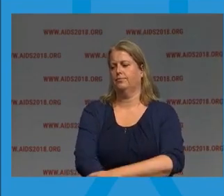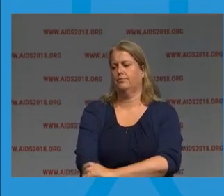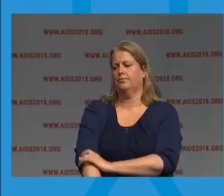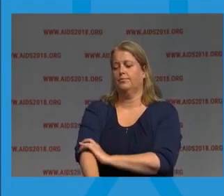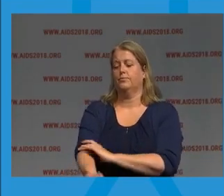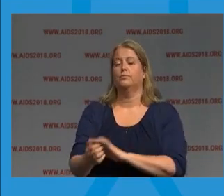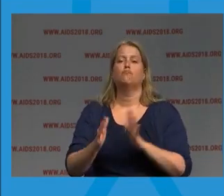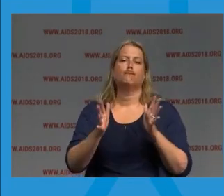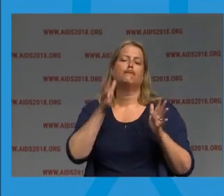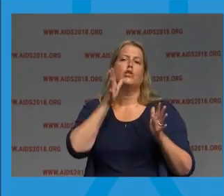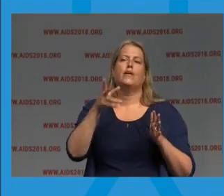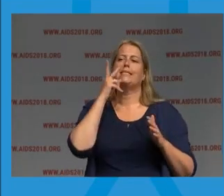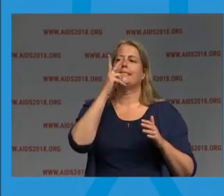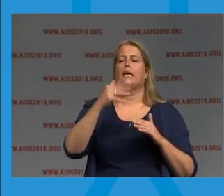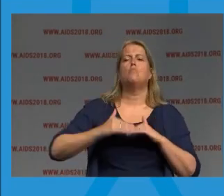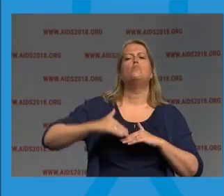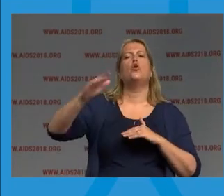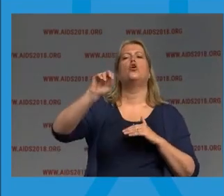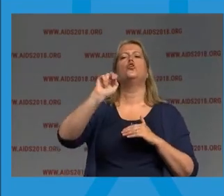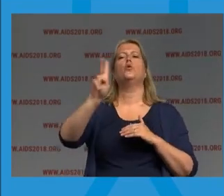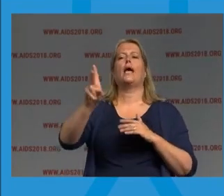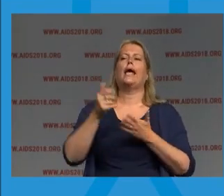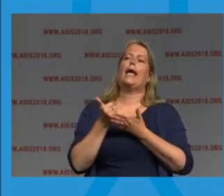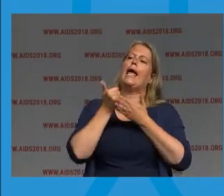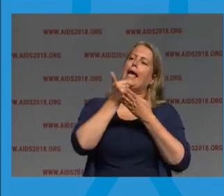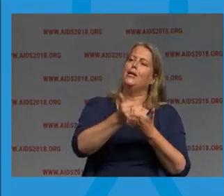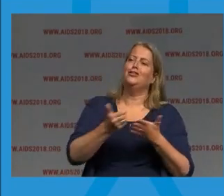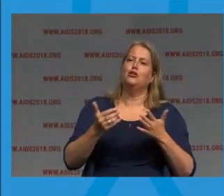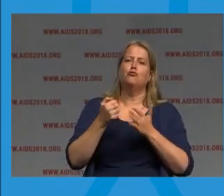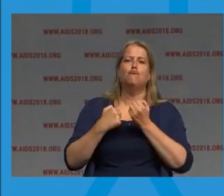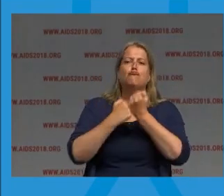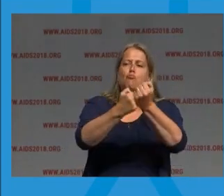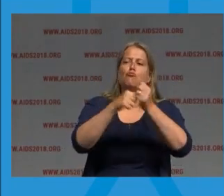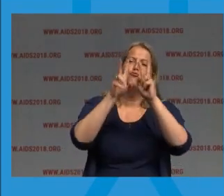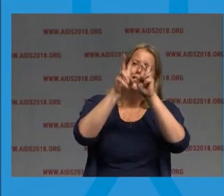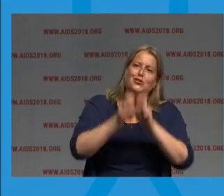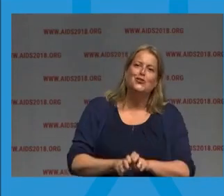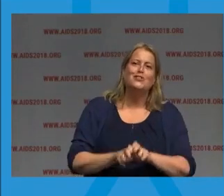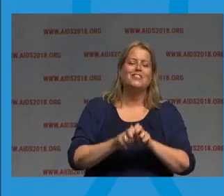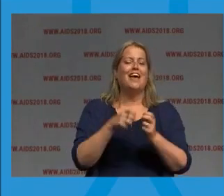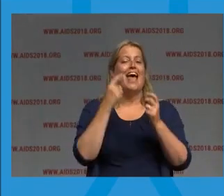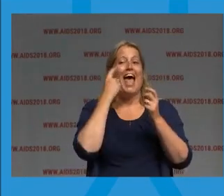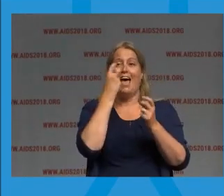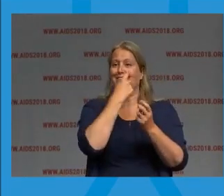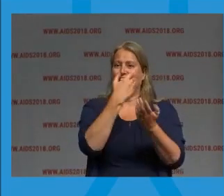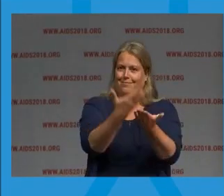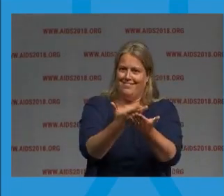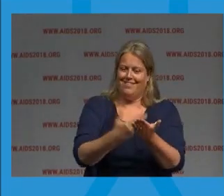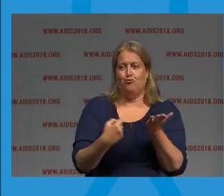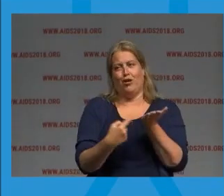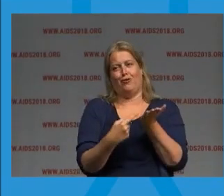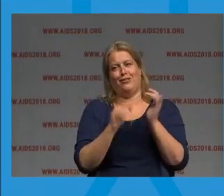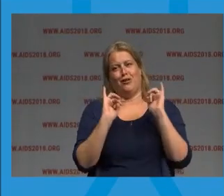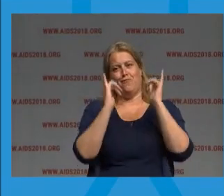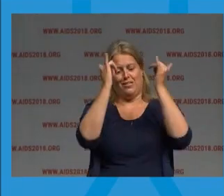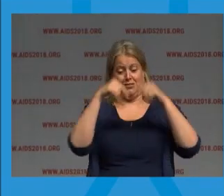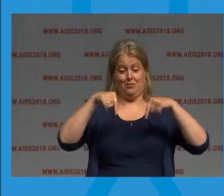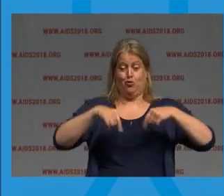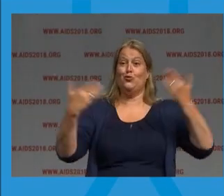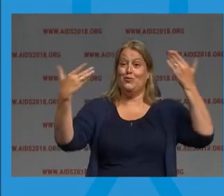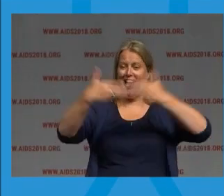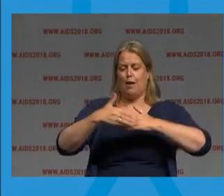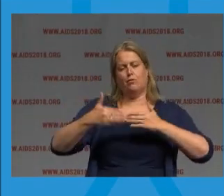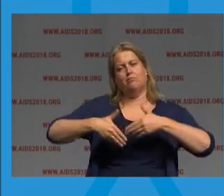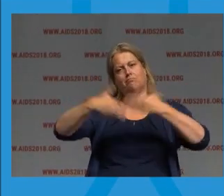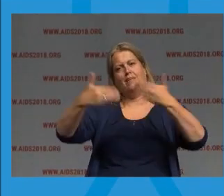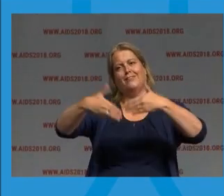You will see much more UK aid-supported research, evidence and technological innovations today and over the course of the conference.